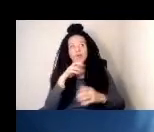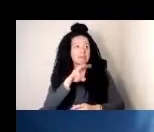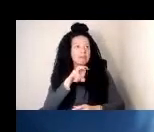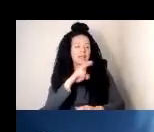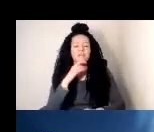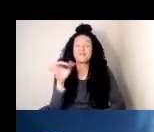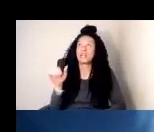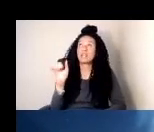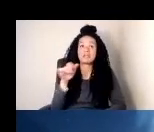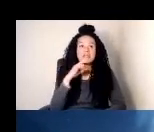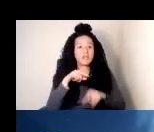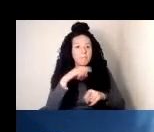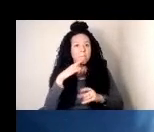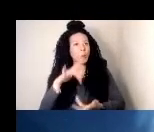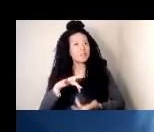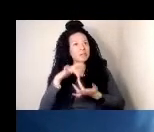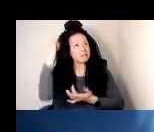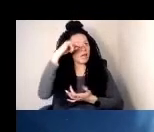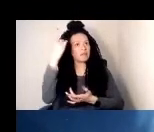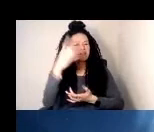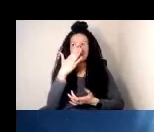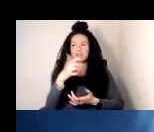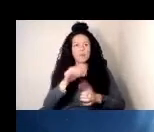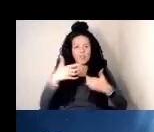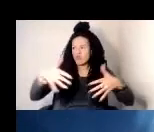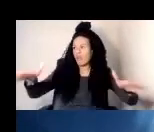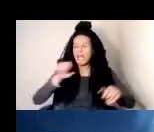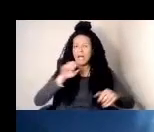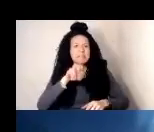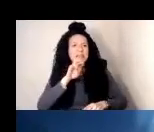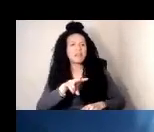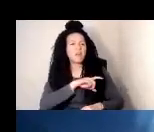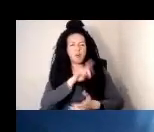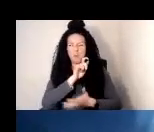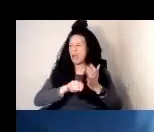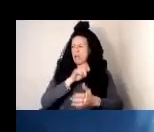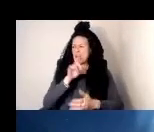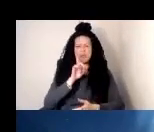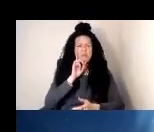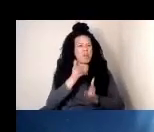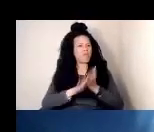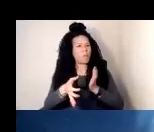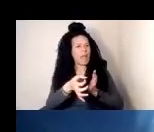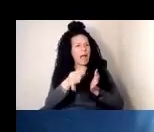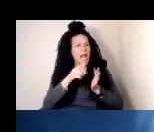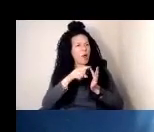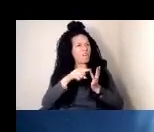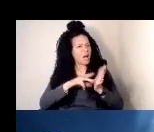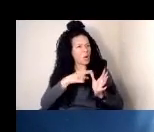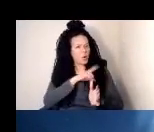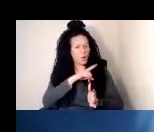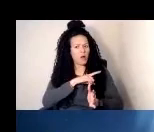yes. Most saints seem good at driving out snakes. But why ban women from Iona? I believe